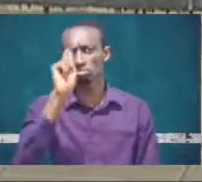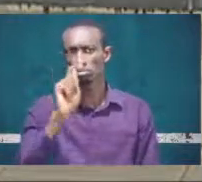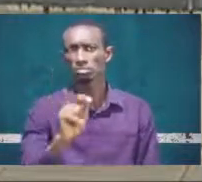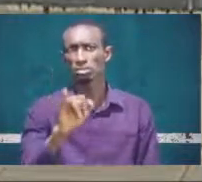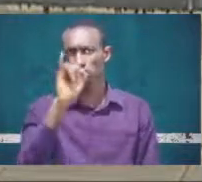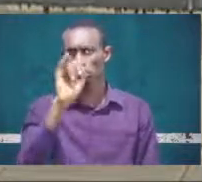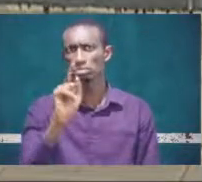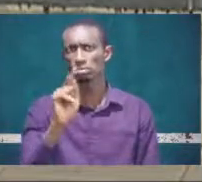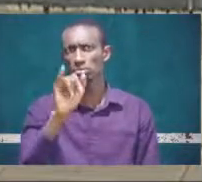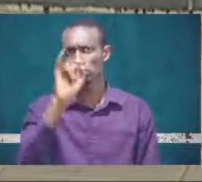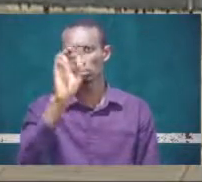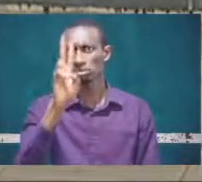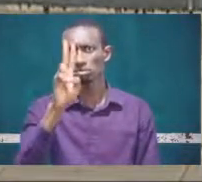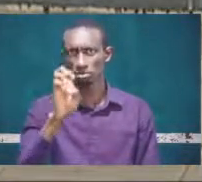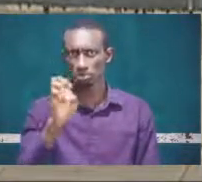Competitive